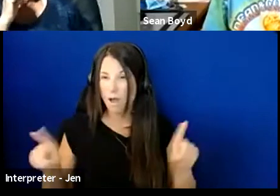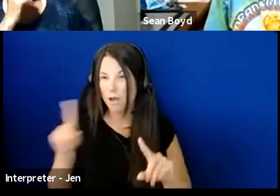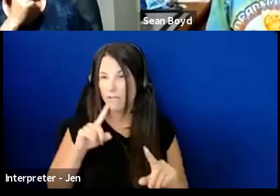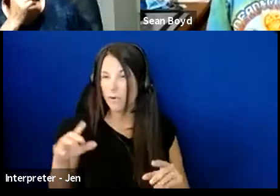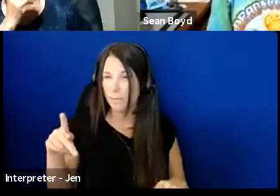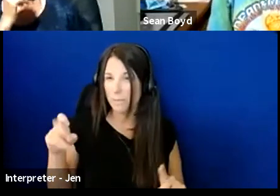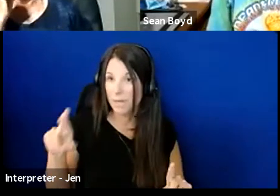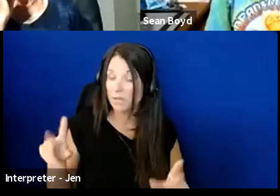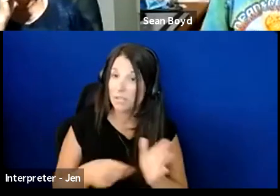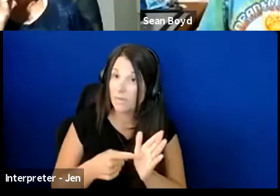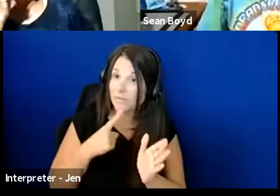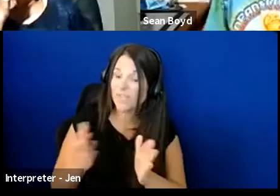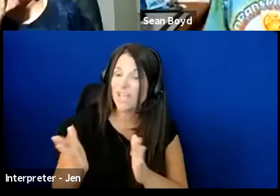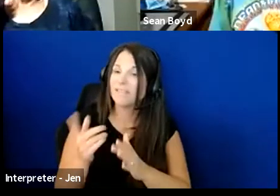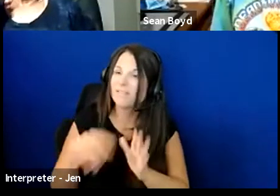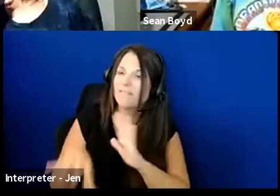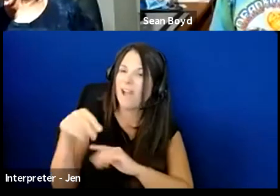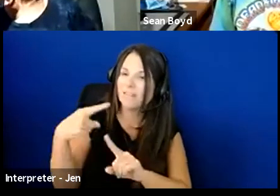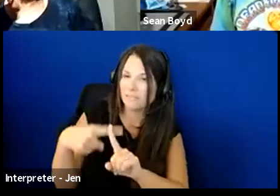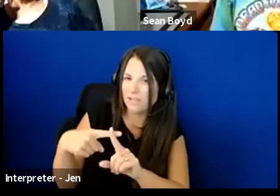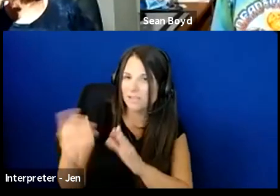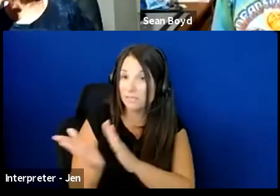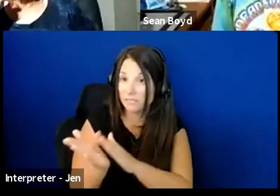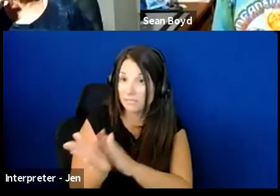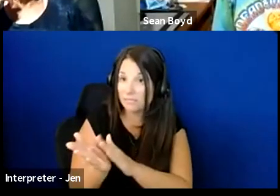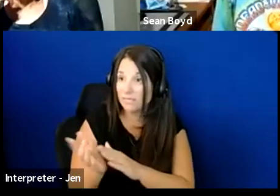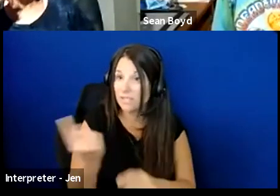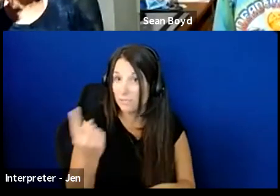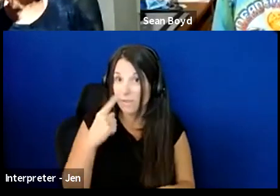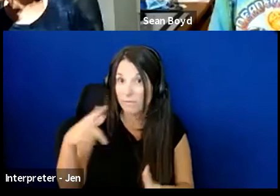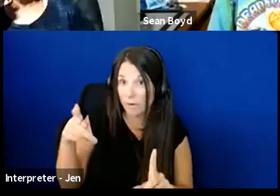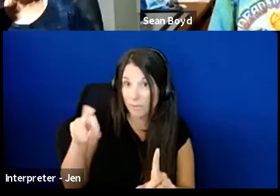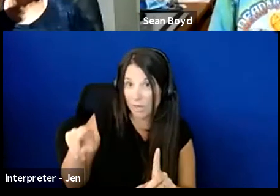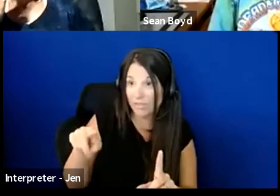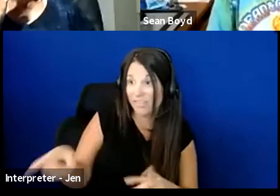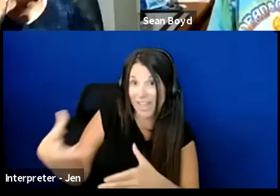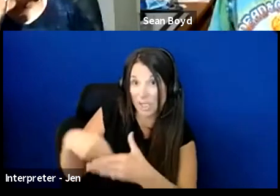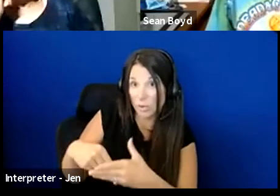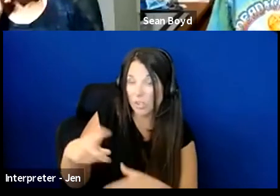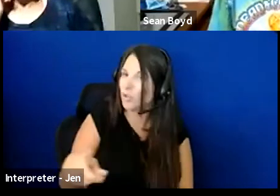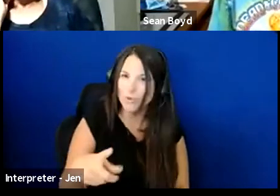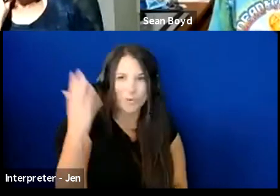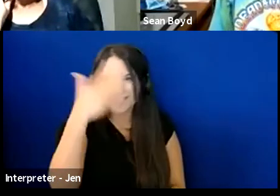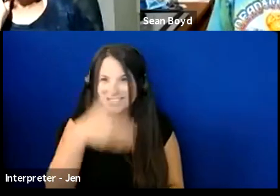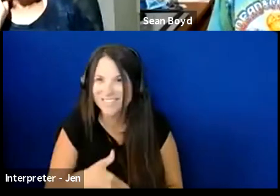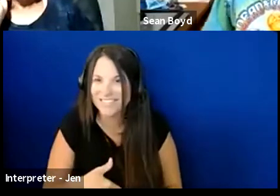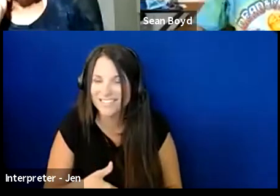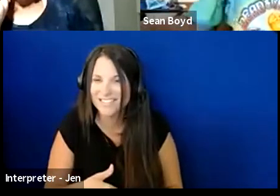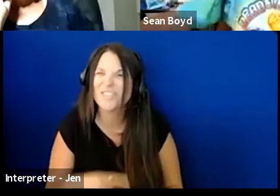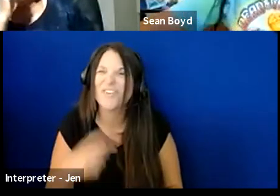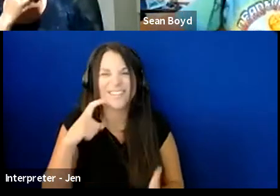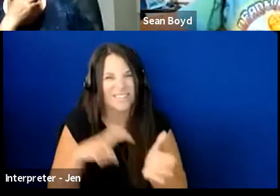the peer on something that he or she included that you neglected. And I've noticed that they like this